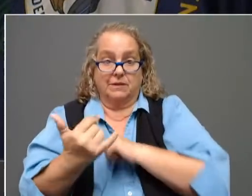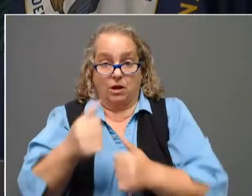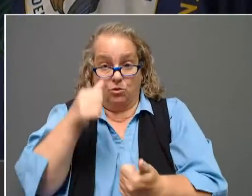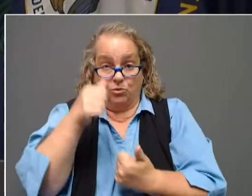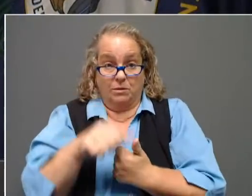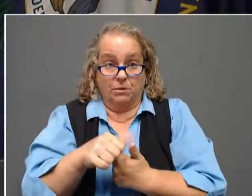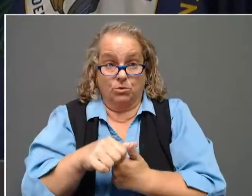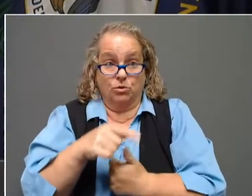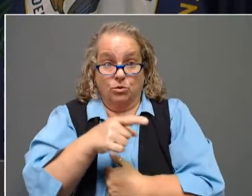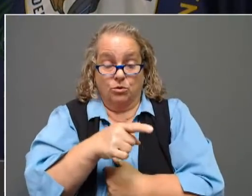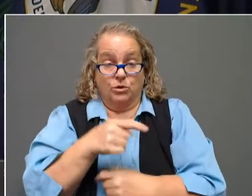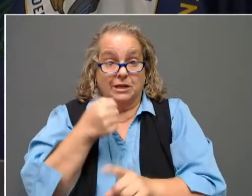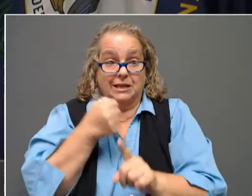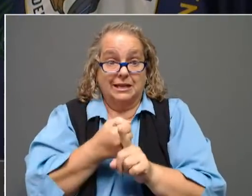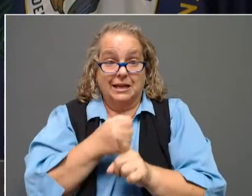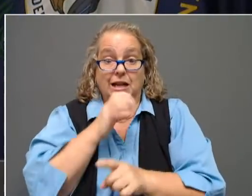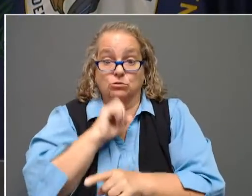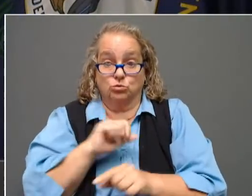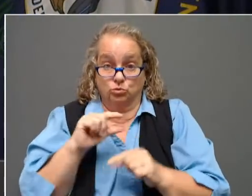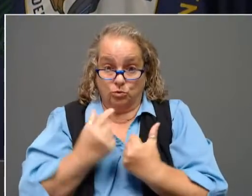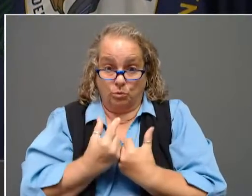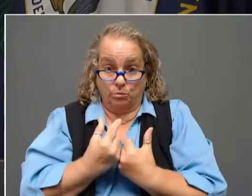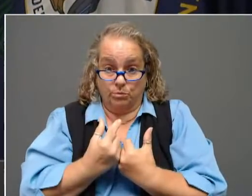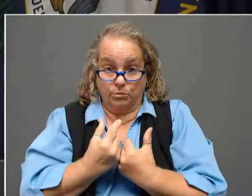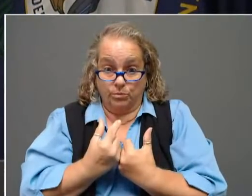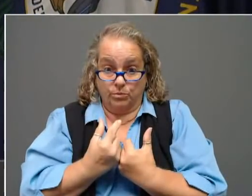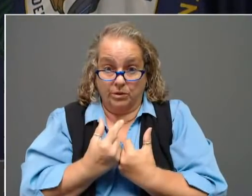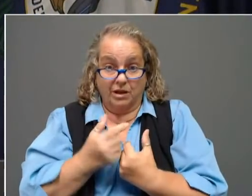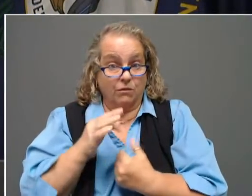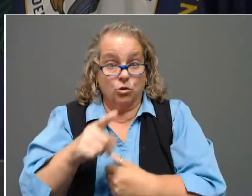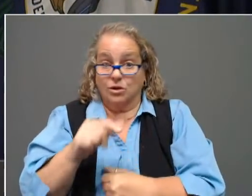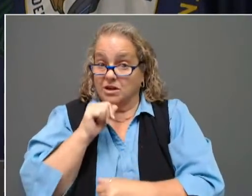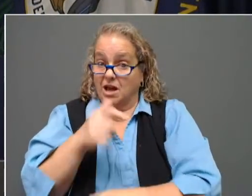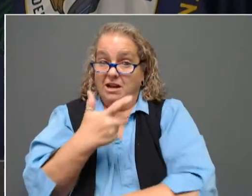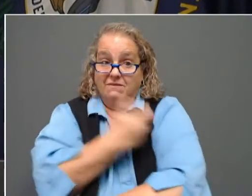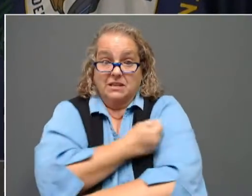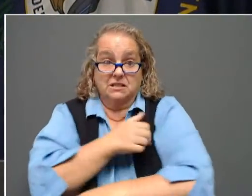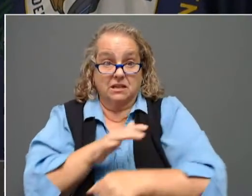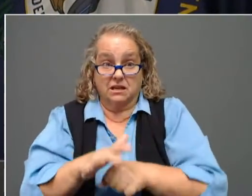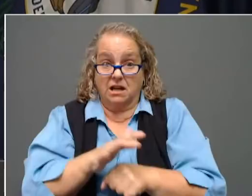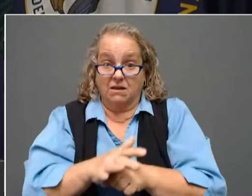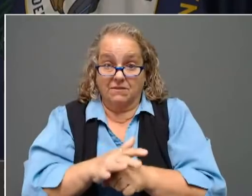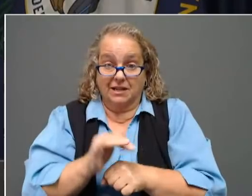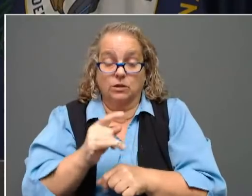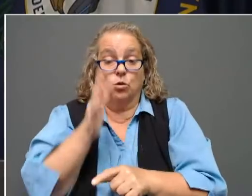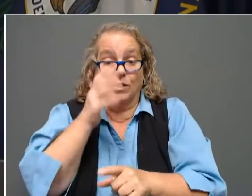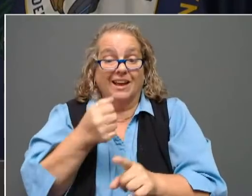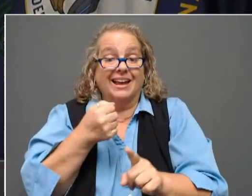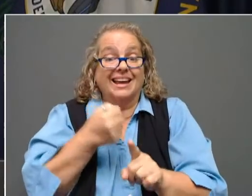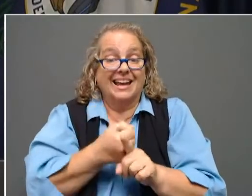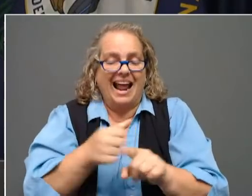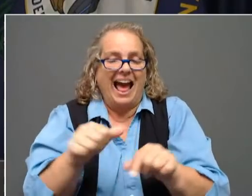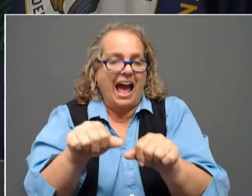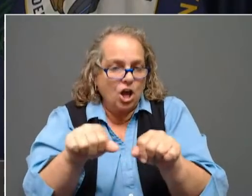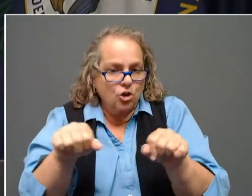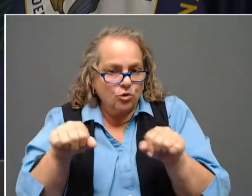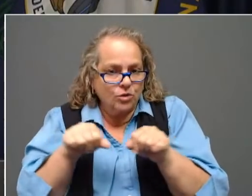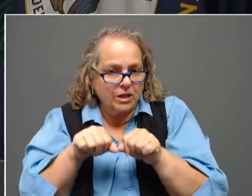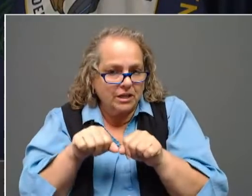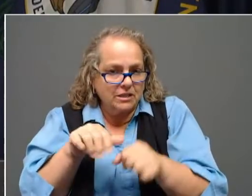hitting age groups, if you're not vaccinated enough, and it will hit areas where people